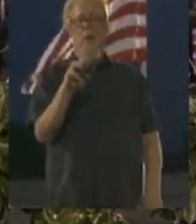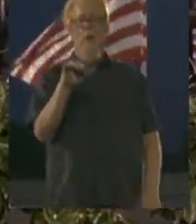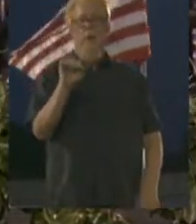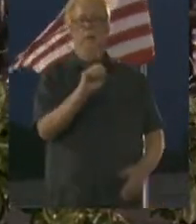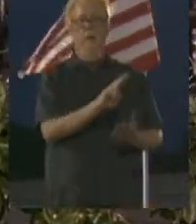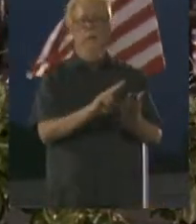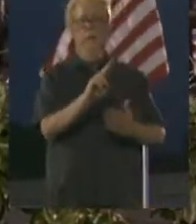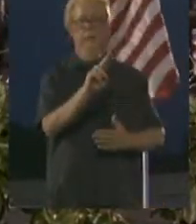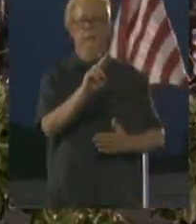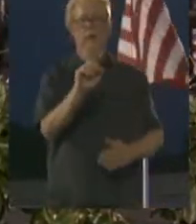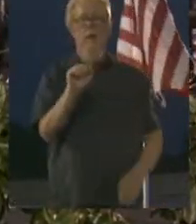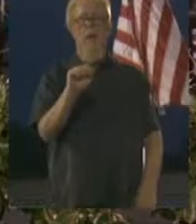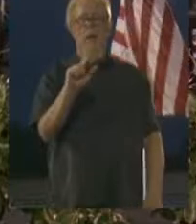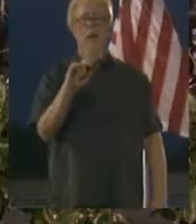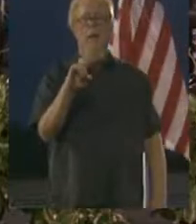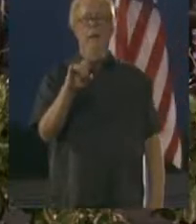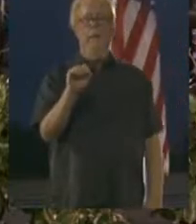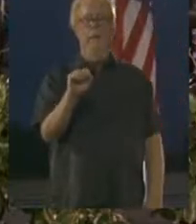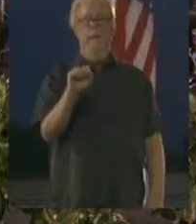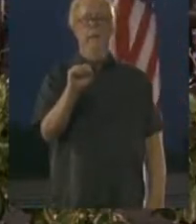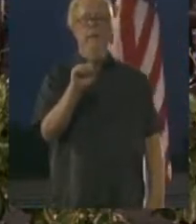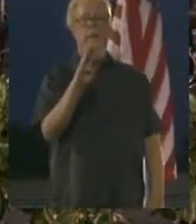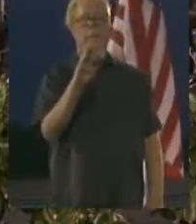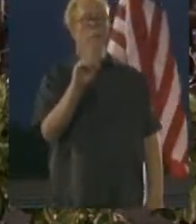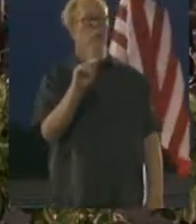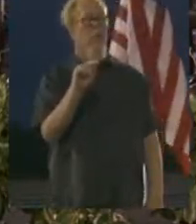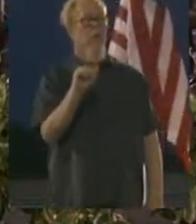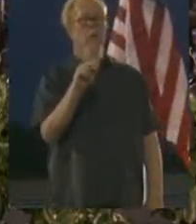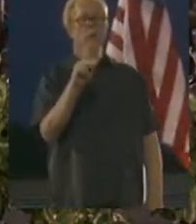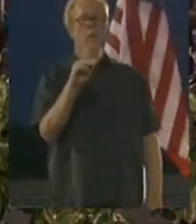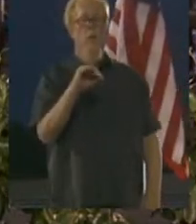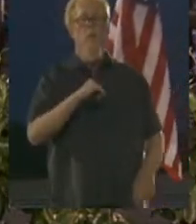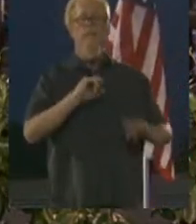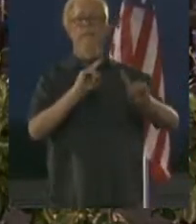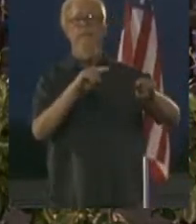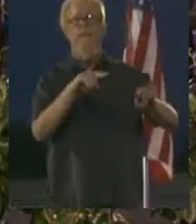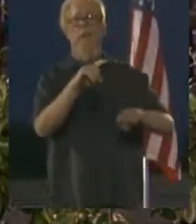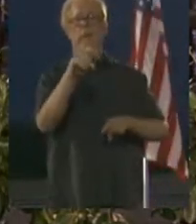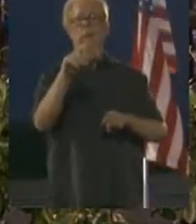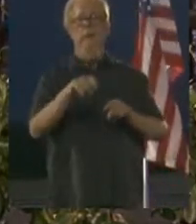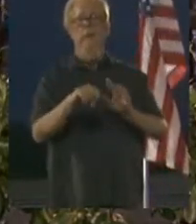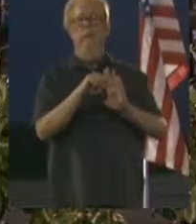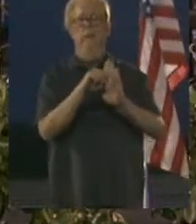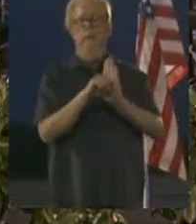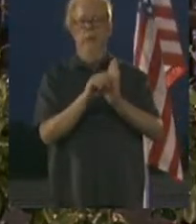Alexis Nicole Lozano will be attending Texas State University.